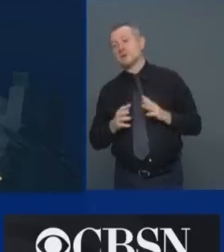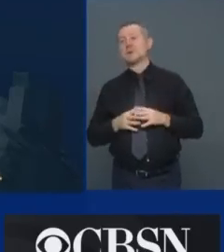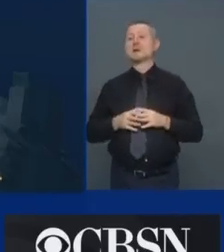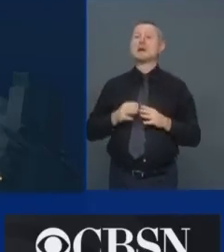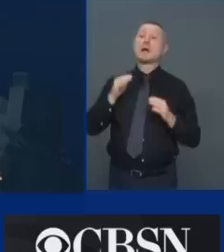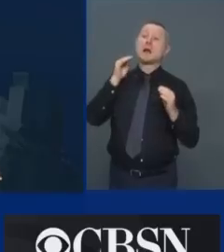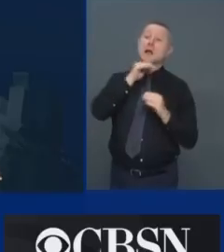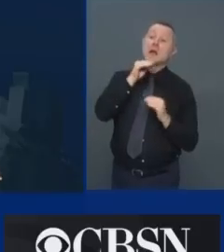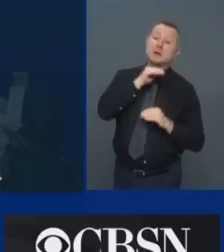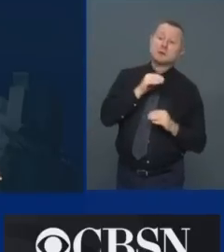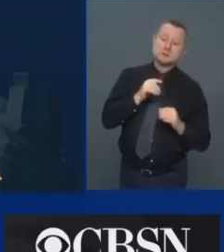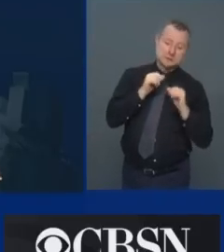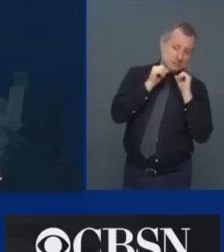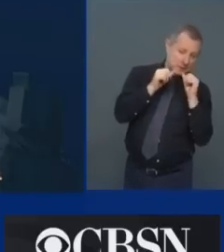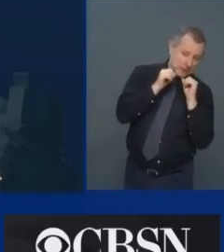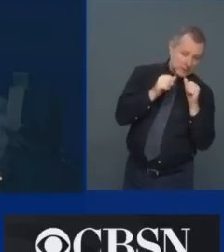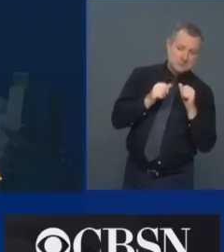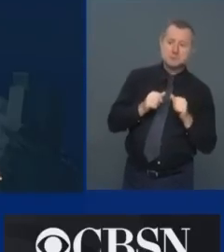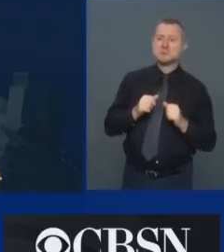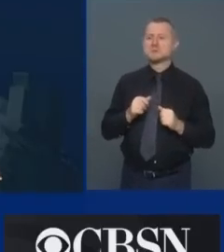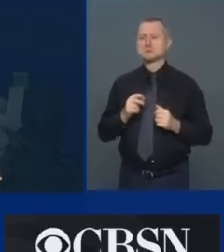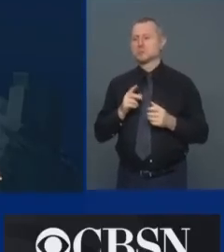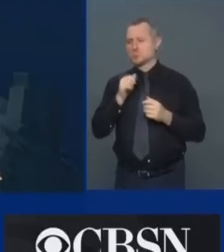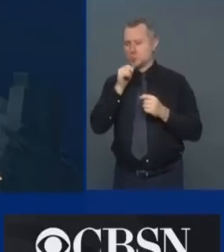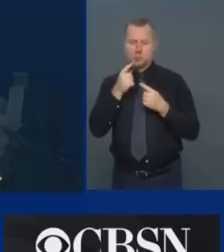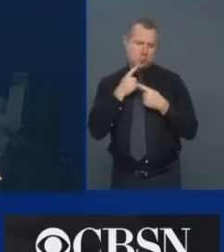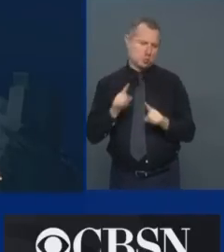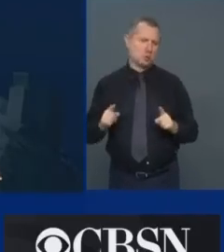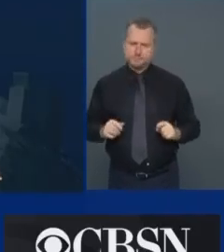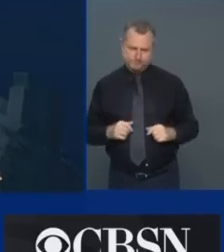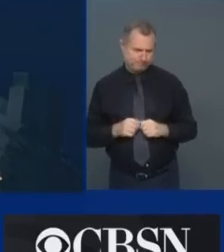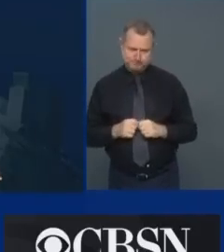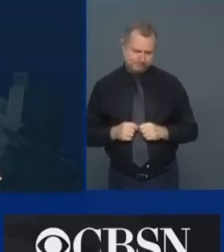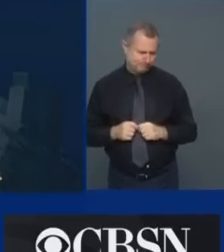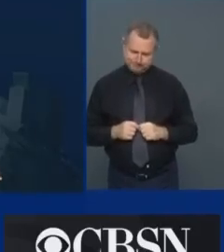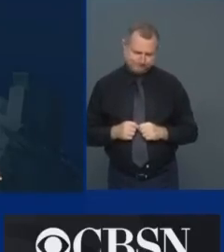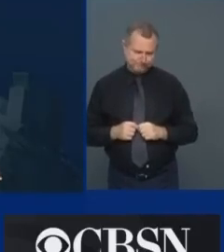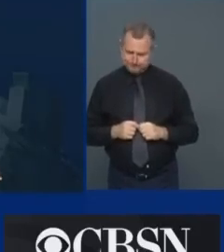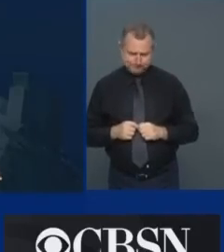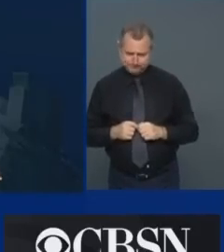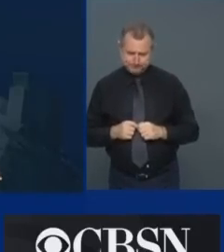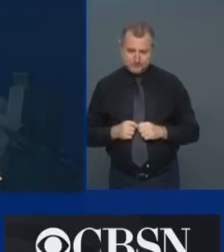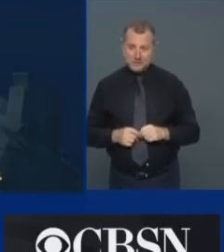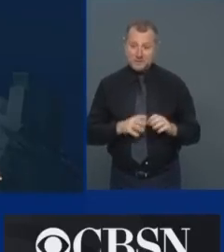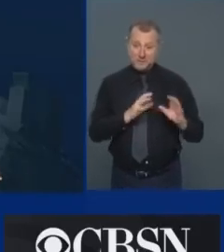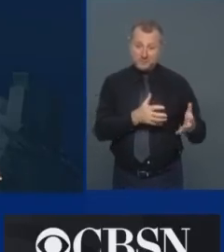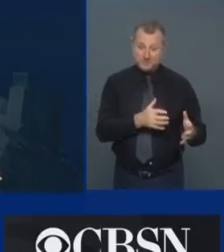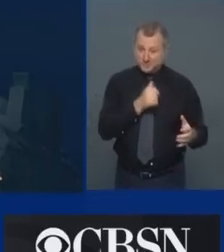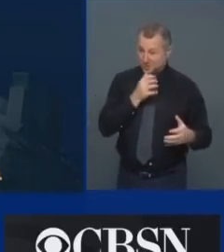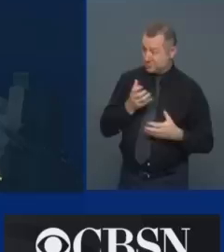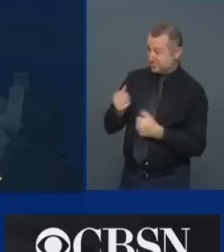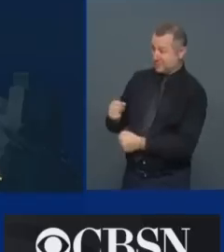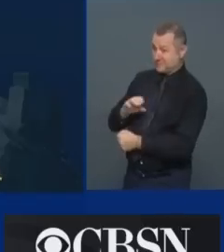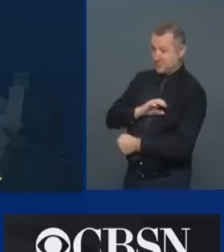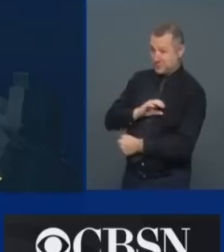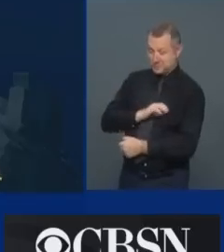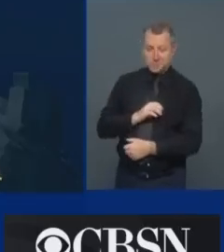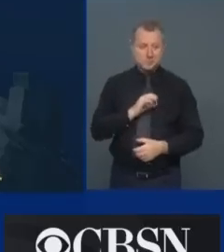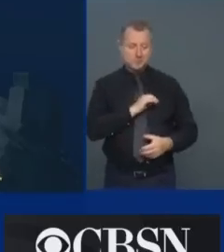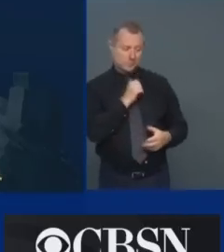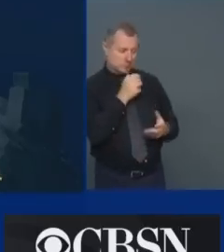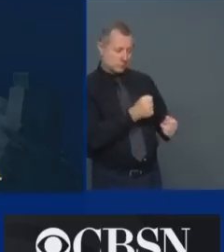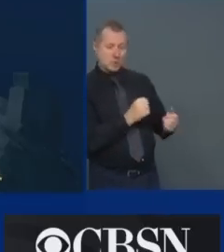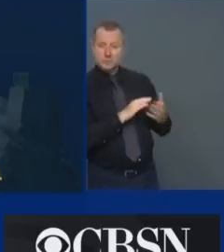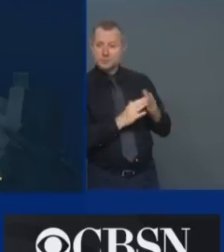denial, does not work. These tensions are not going to go away